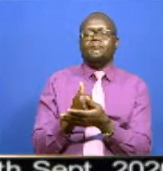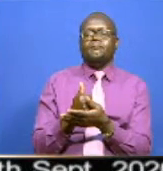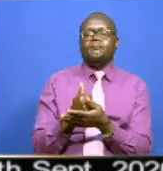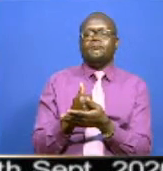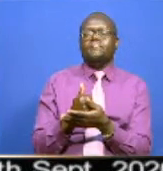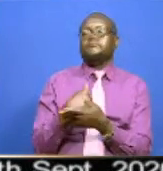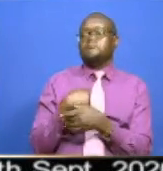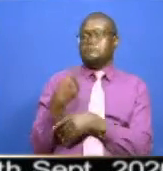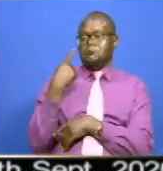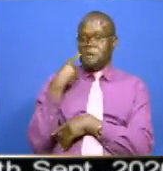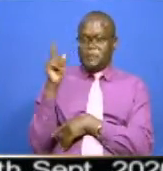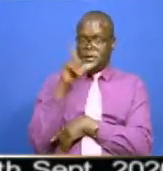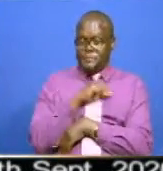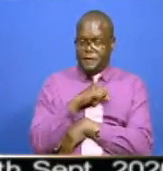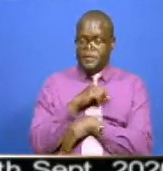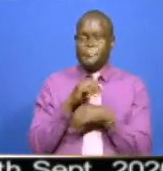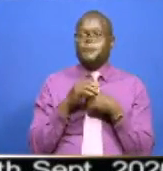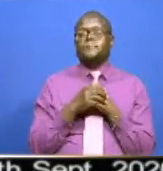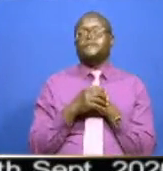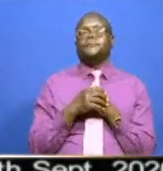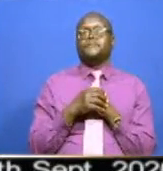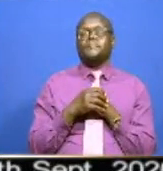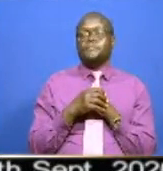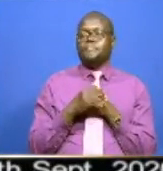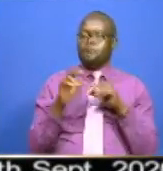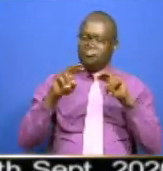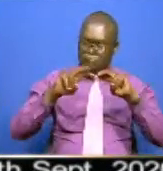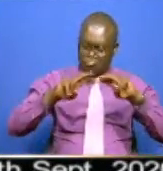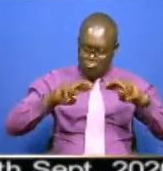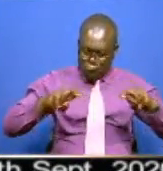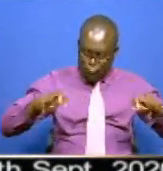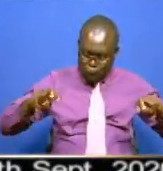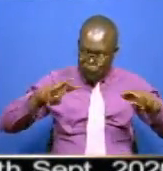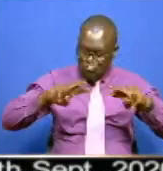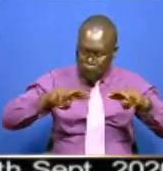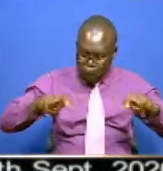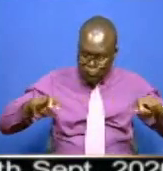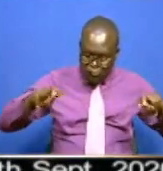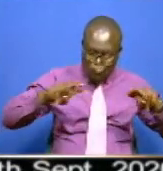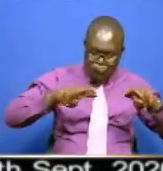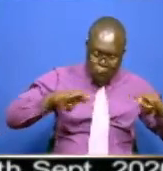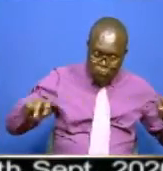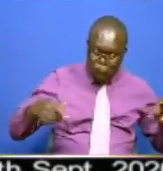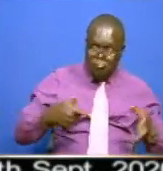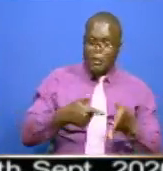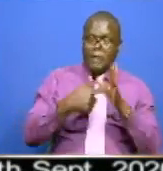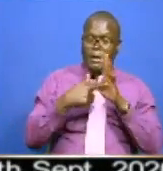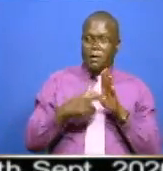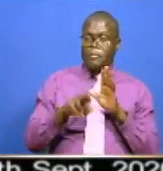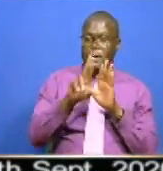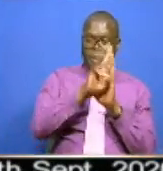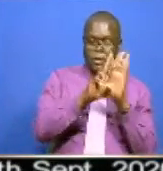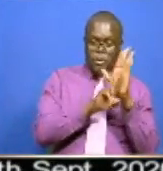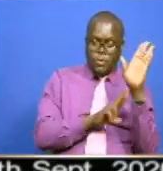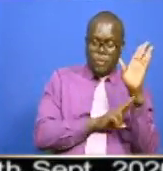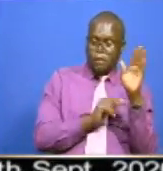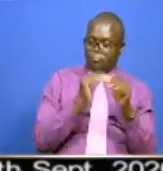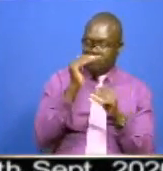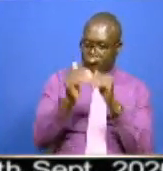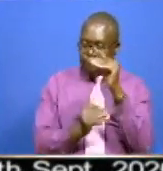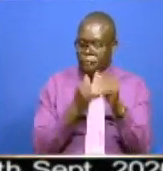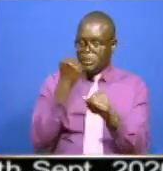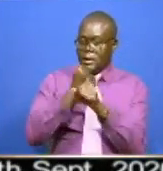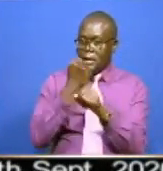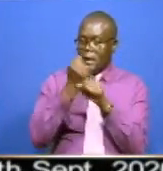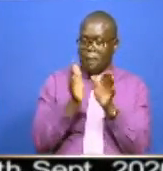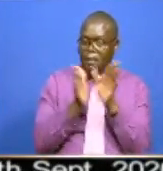having seen and perused the requirement procedures undertaken by the